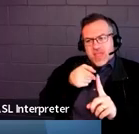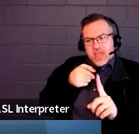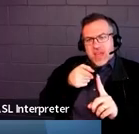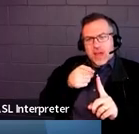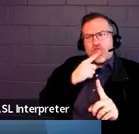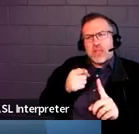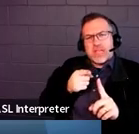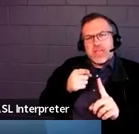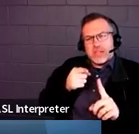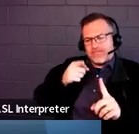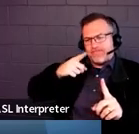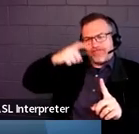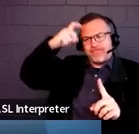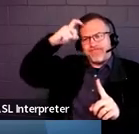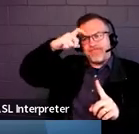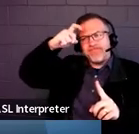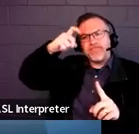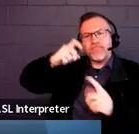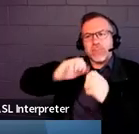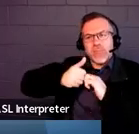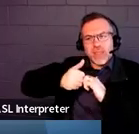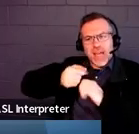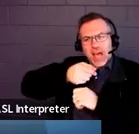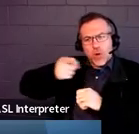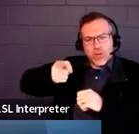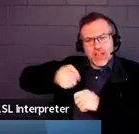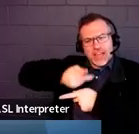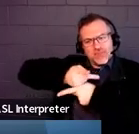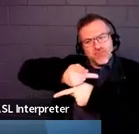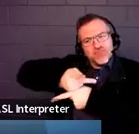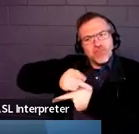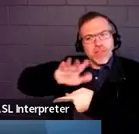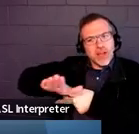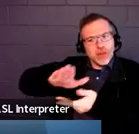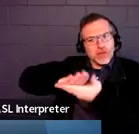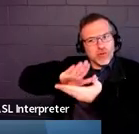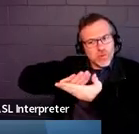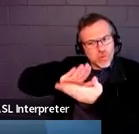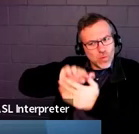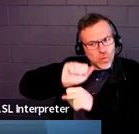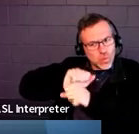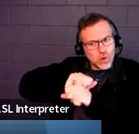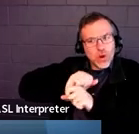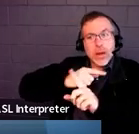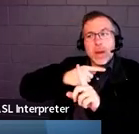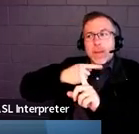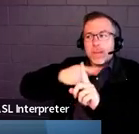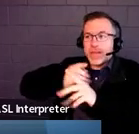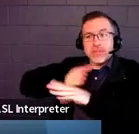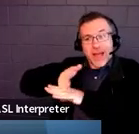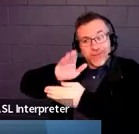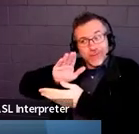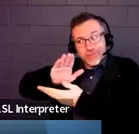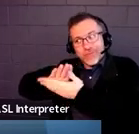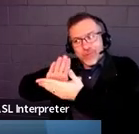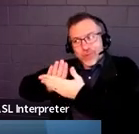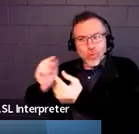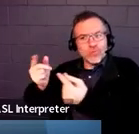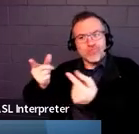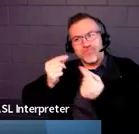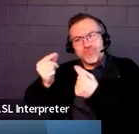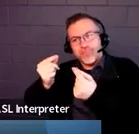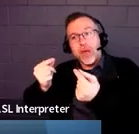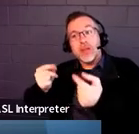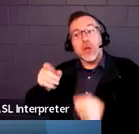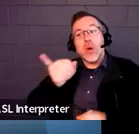manage their schooling as well as their extracurricular activities. So as an IEP team, we